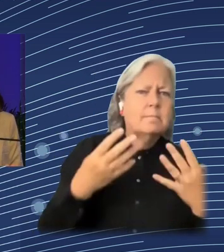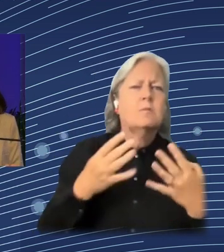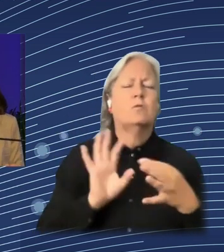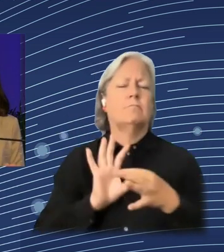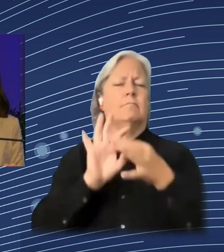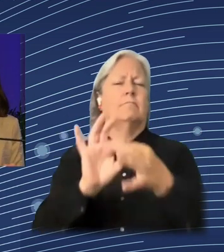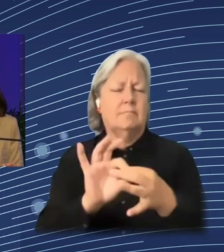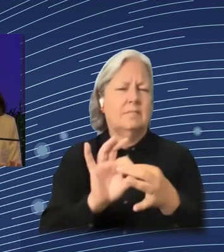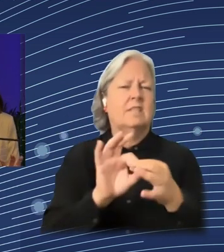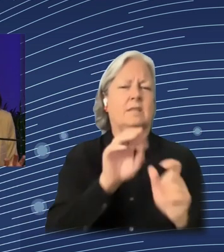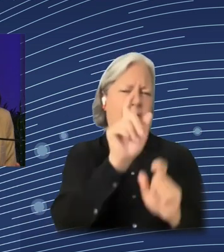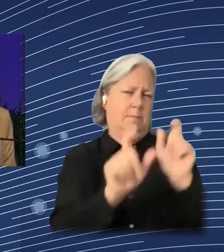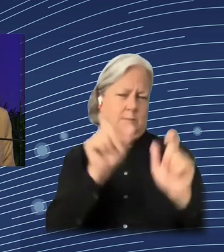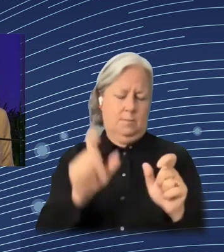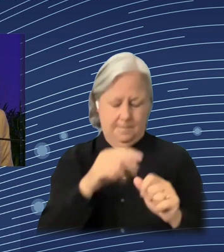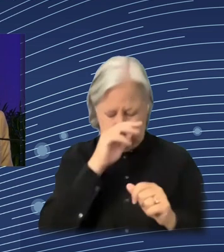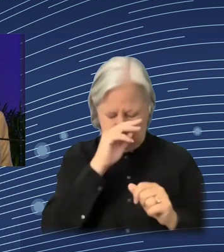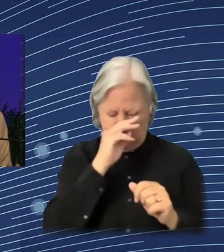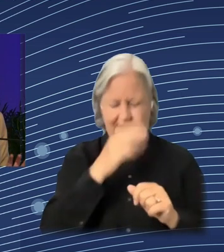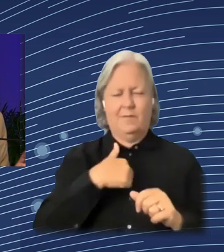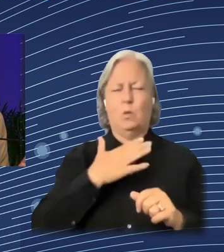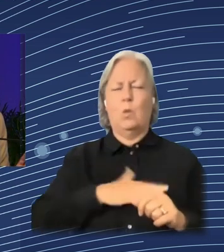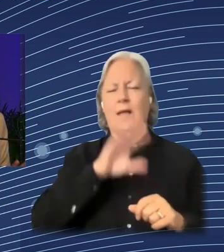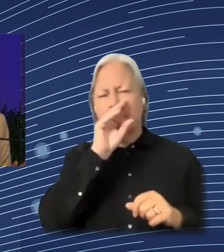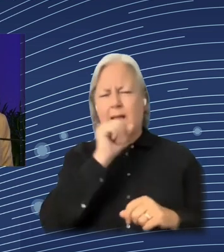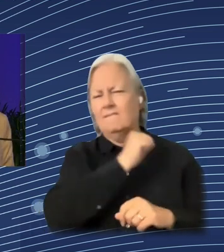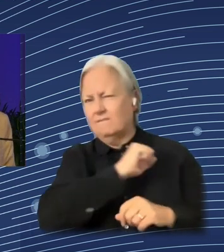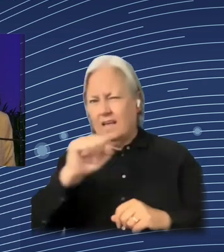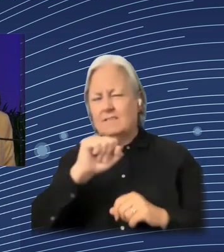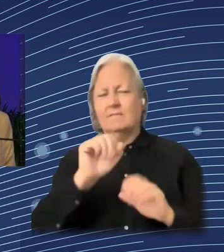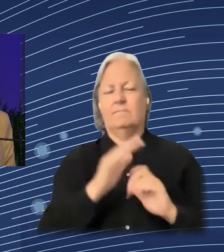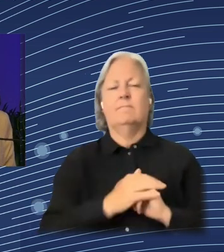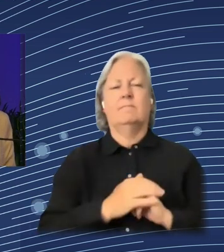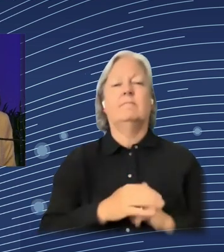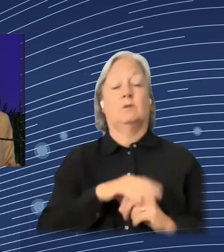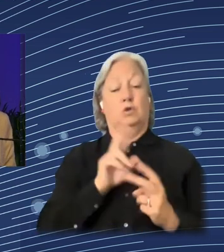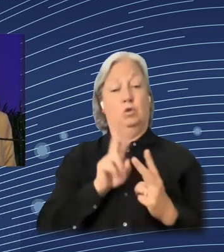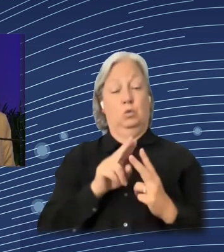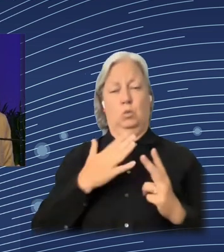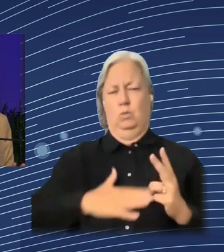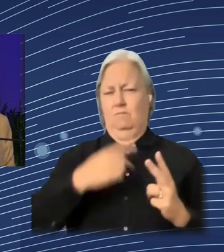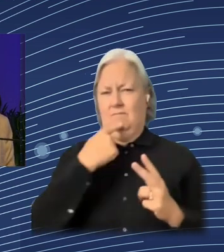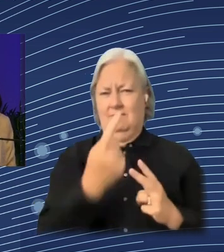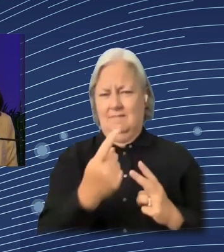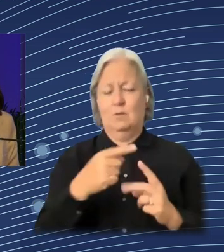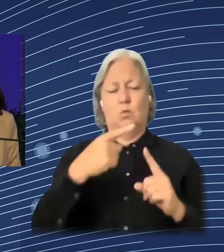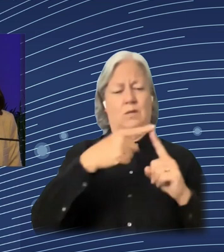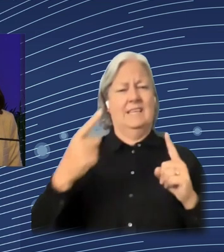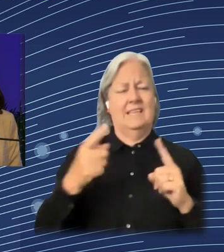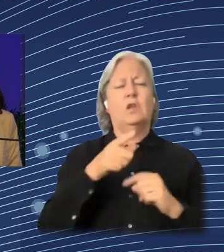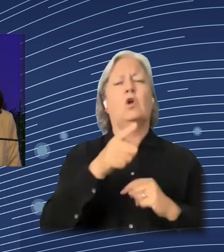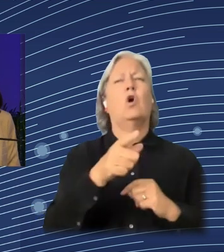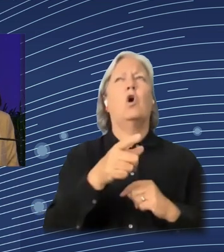I'll be very fast. I just say two words about the Digital Pension Consultant, that is